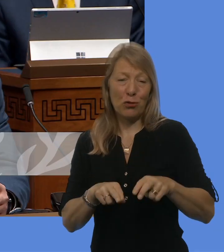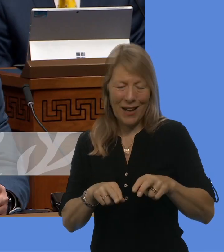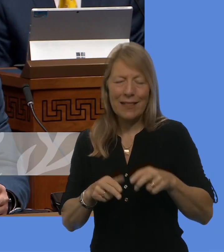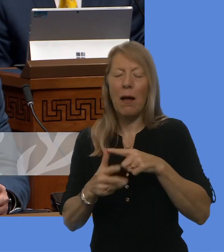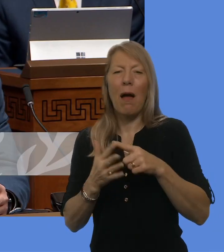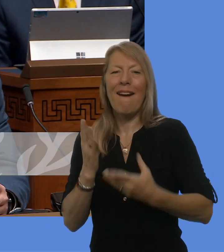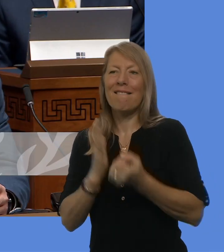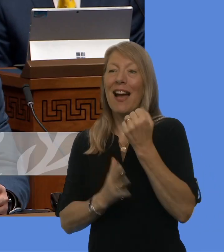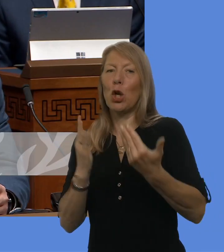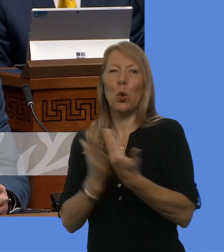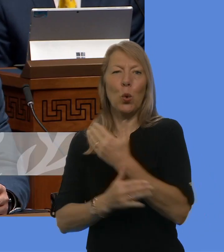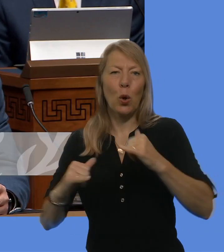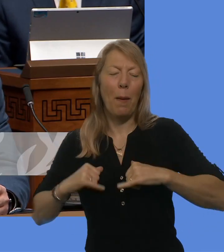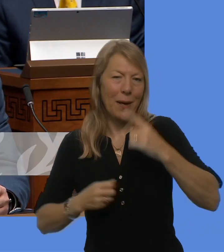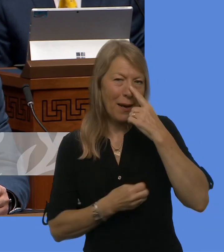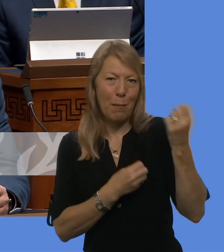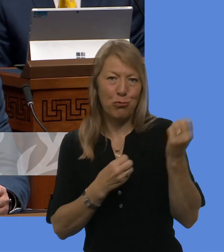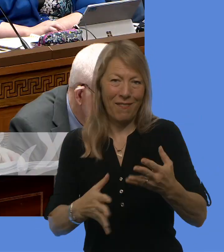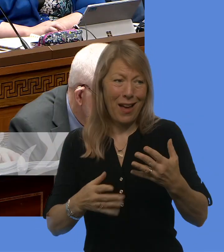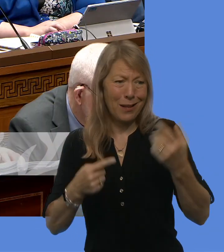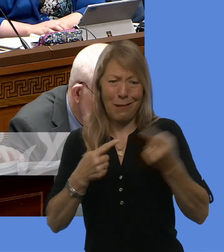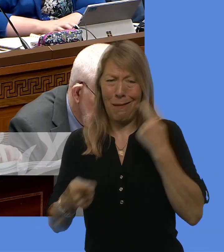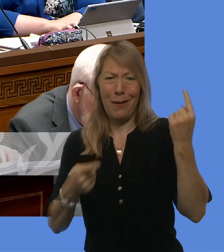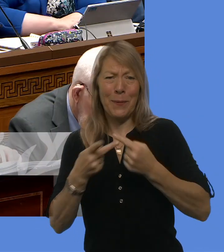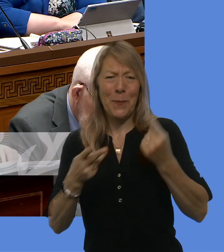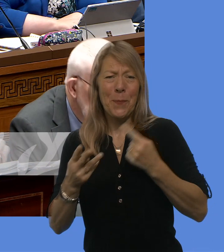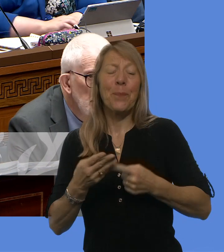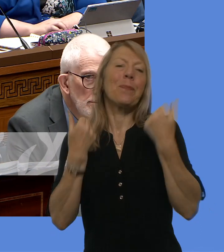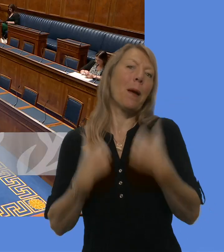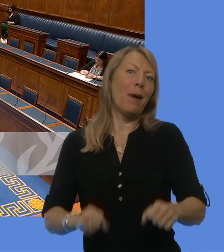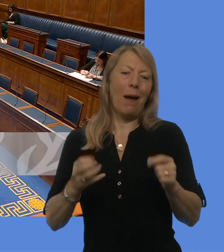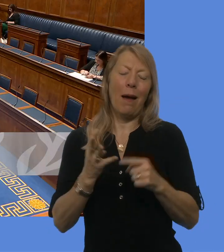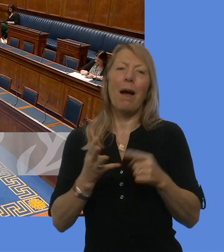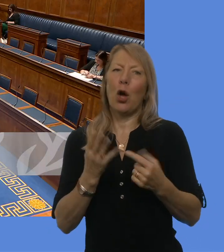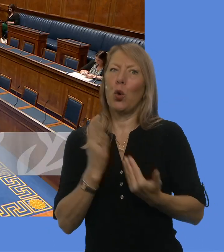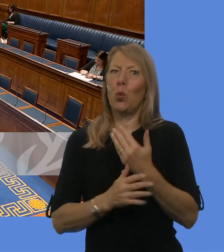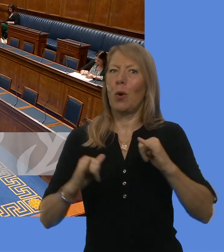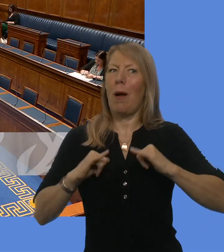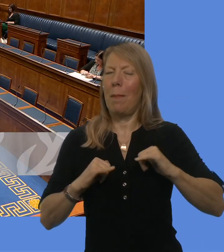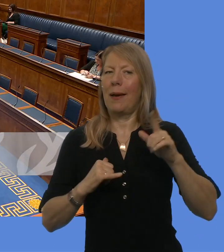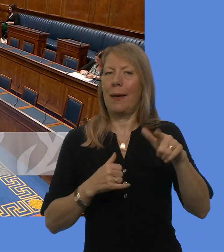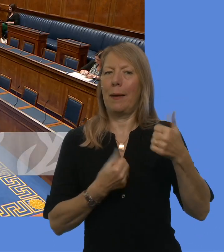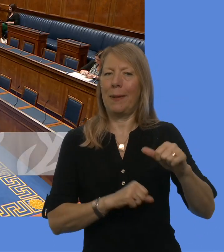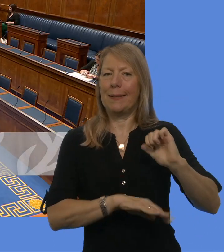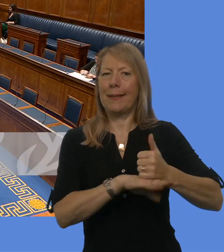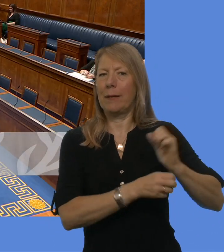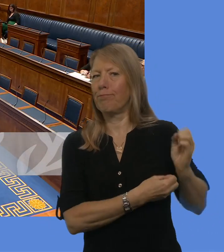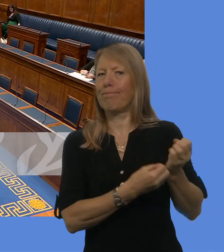services. Thankfully, on that last score, we now have that arrangement in place. Trevor Clark.